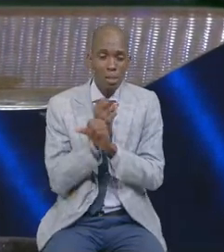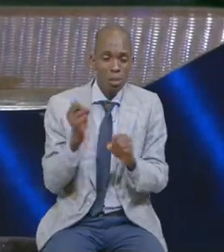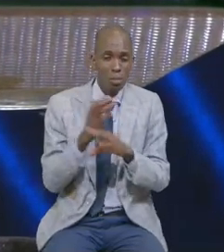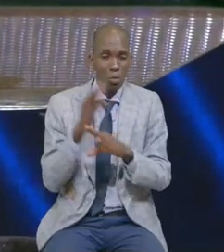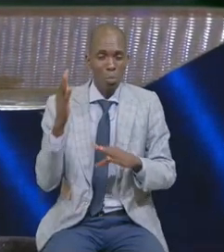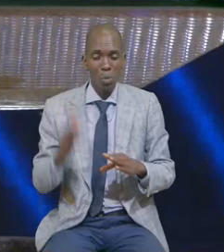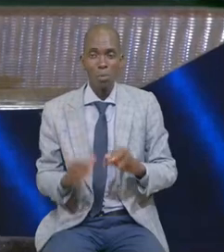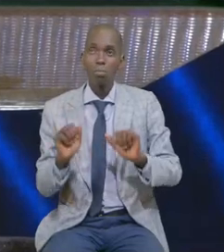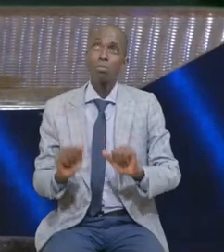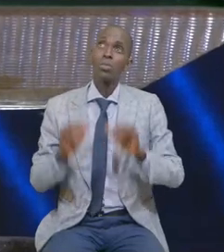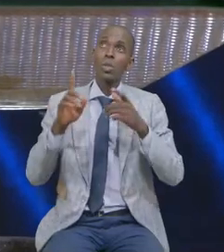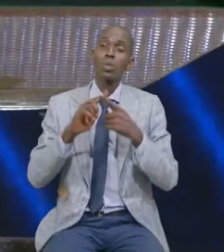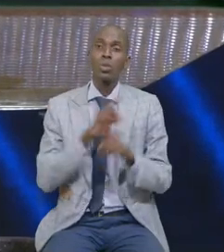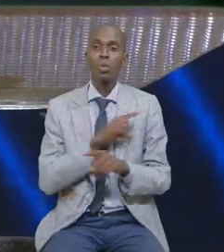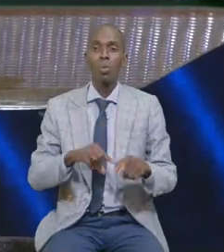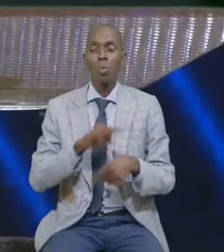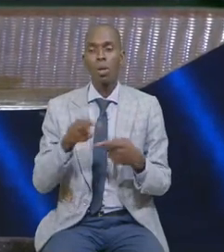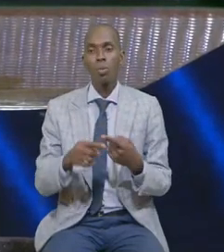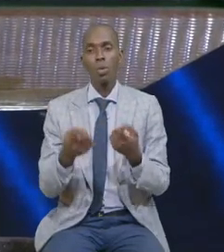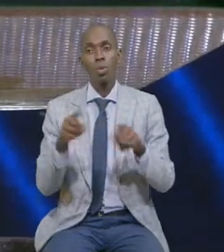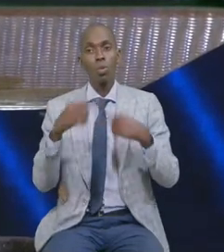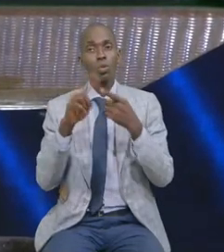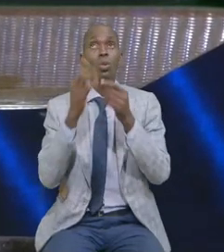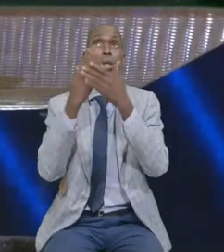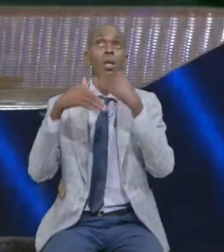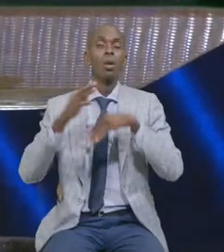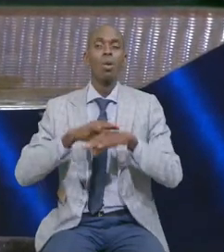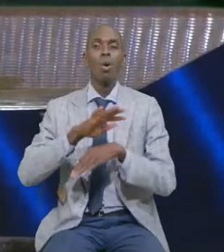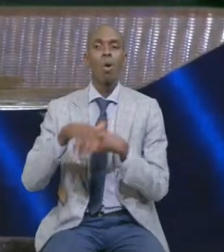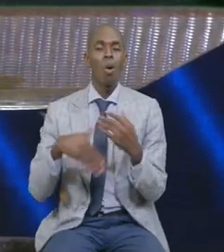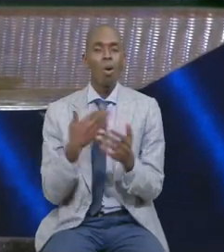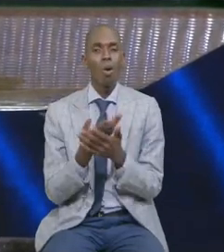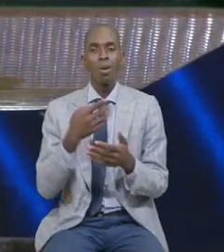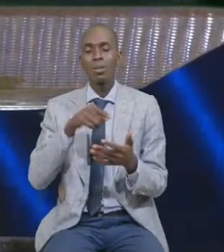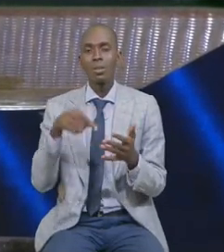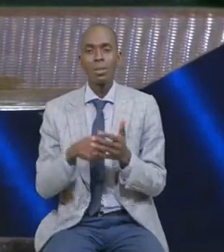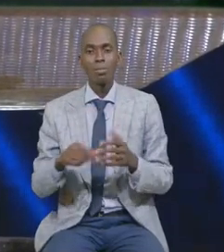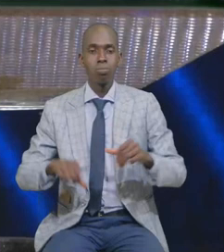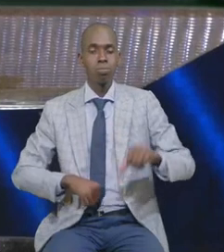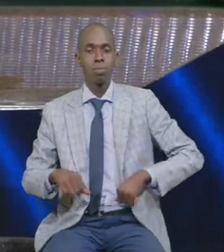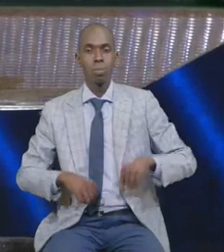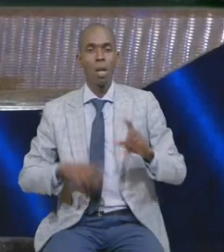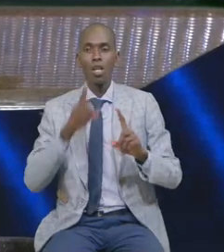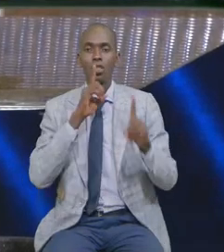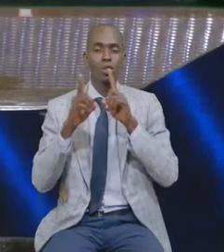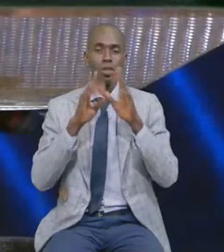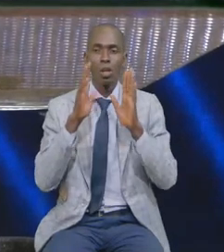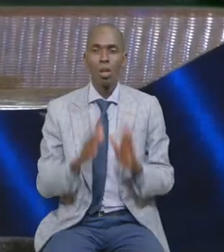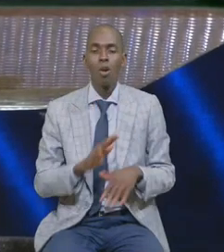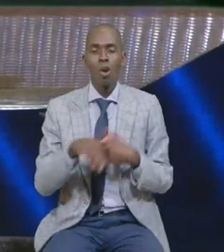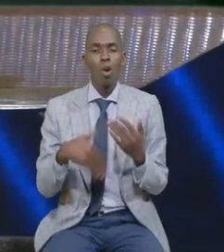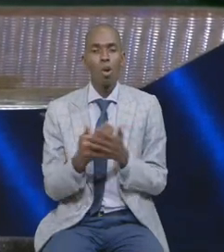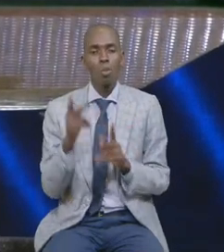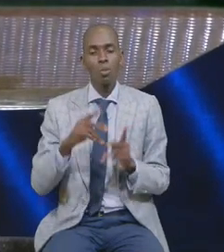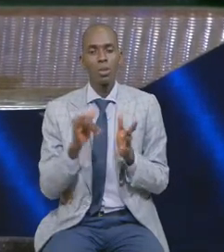the Lord, when they will go to heaven, all these loud talkers, all these people that project as